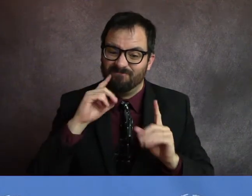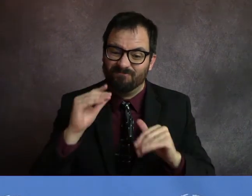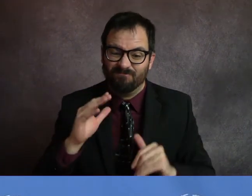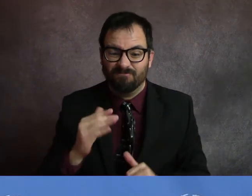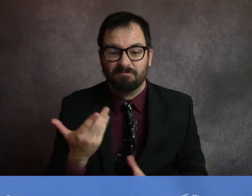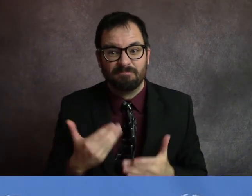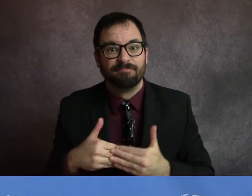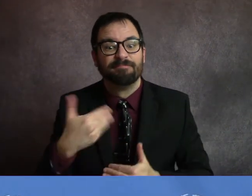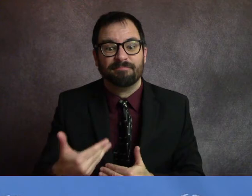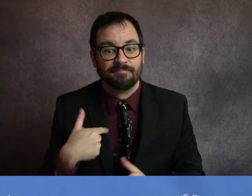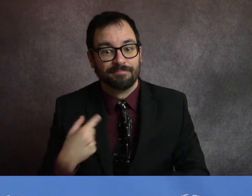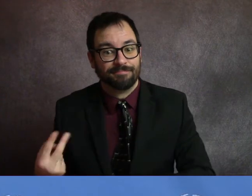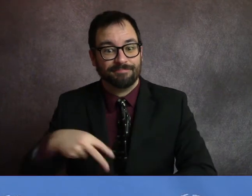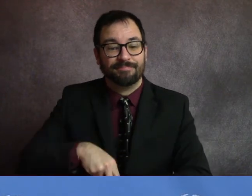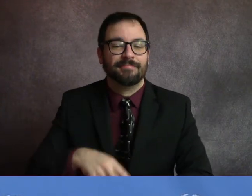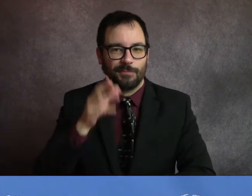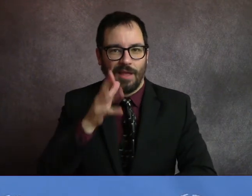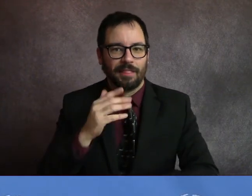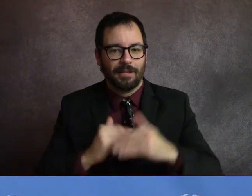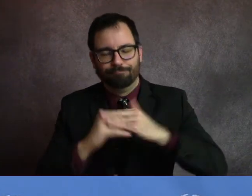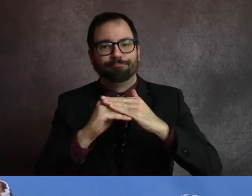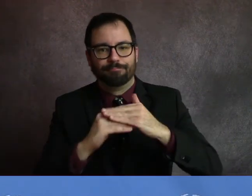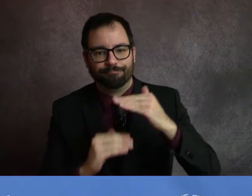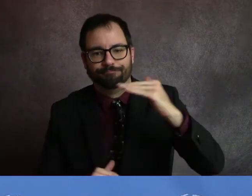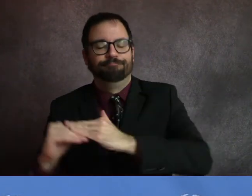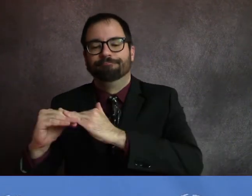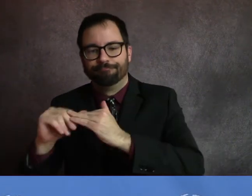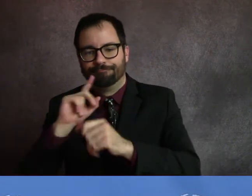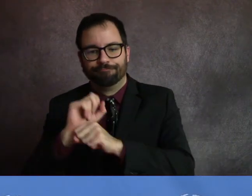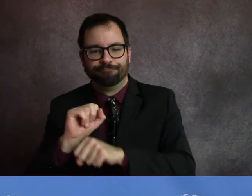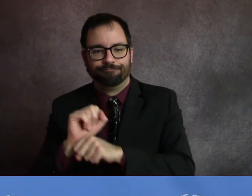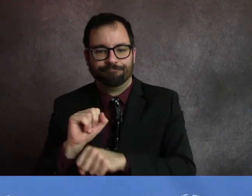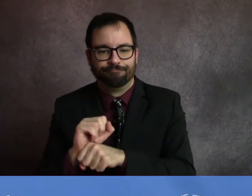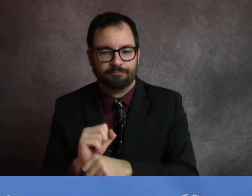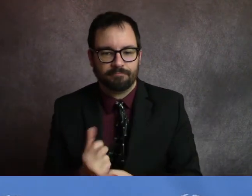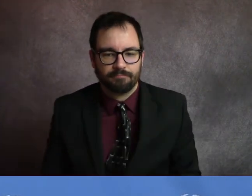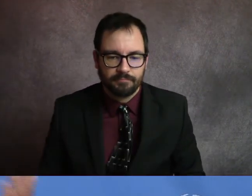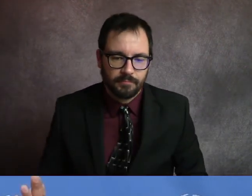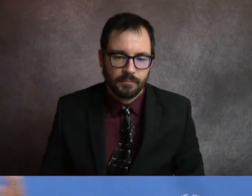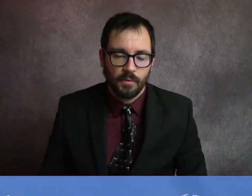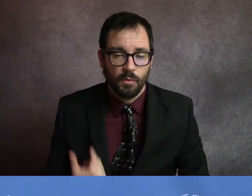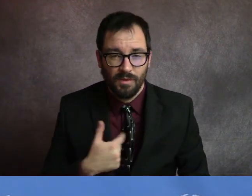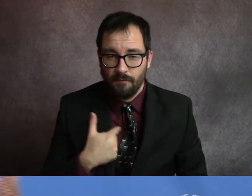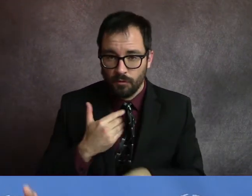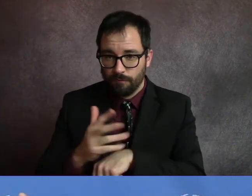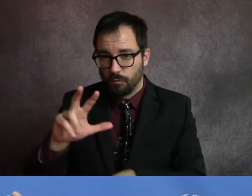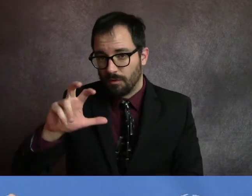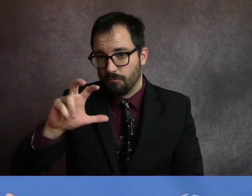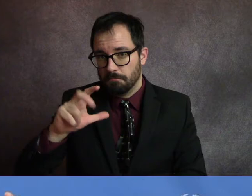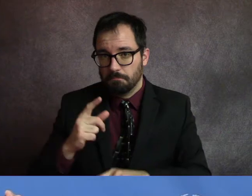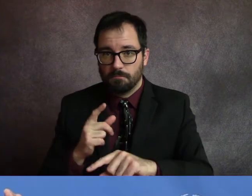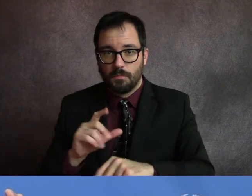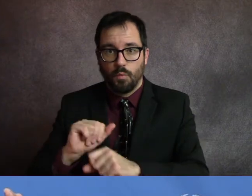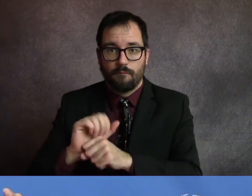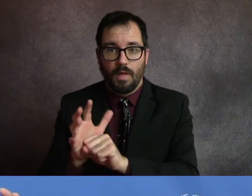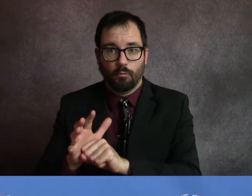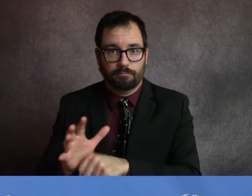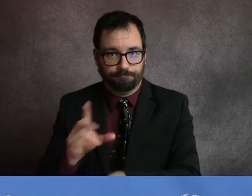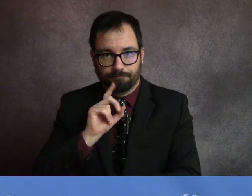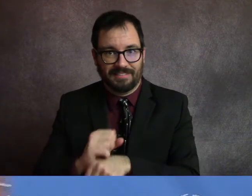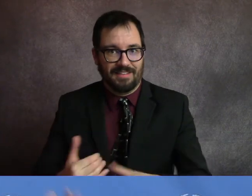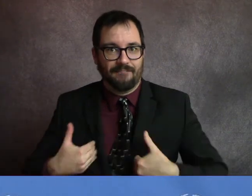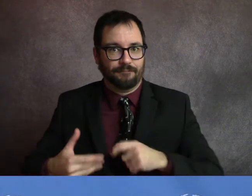so we're seeing our overall medical beds be reduced, and we've seen right now we have over 300 COVID positive